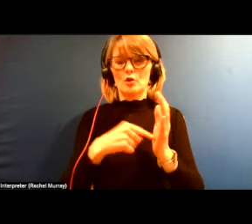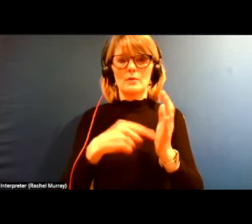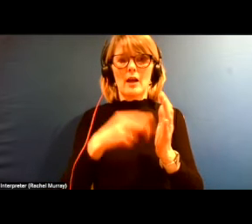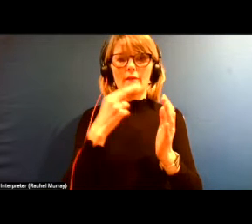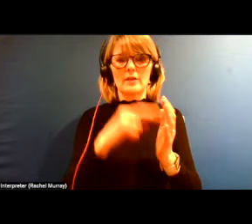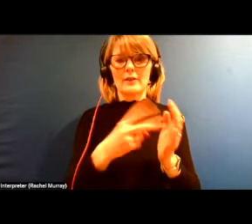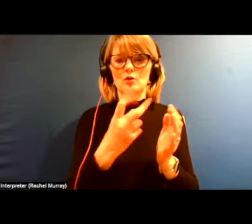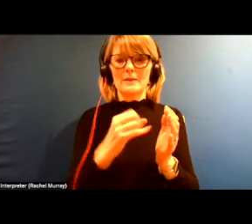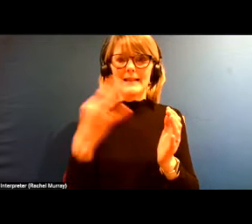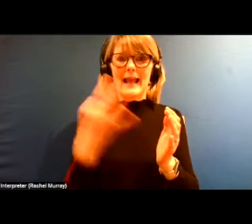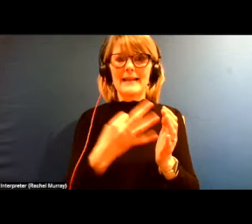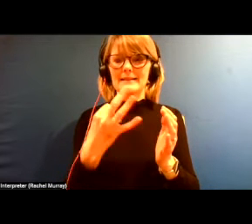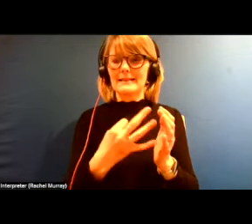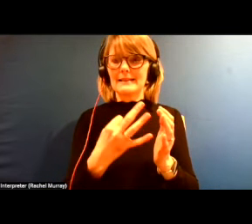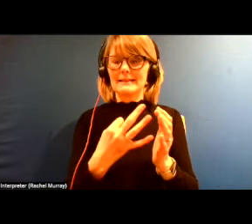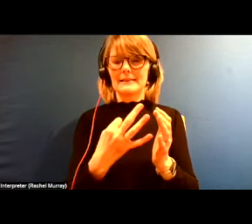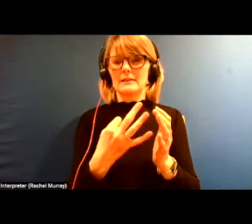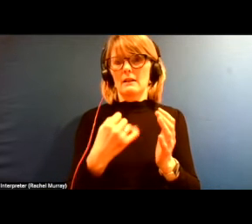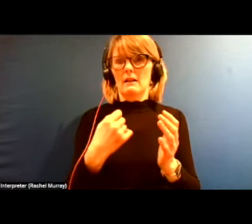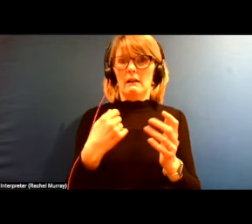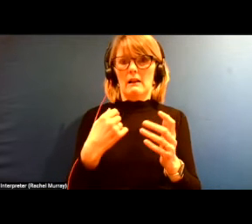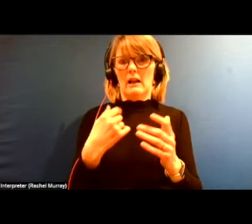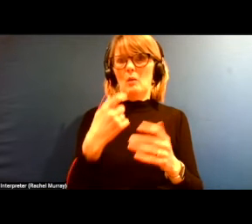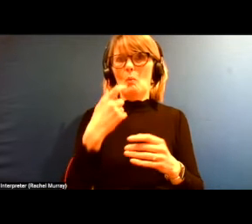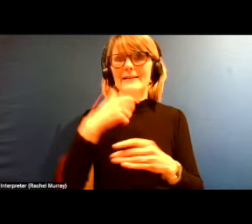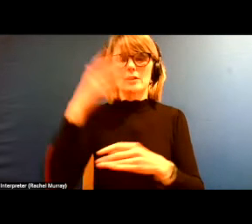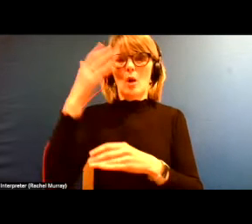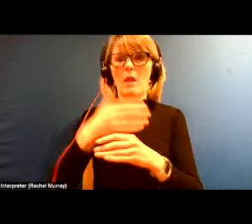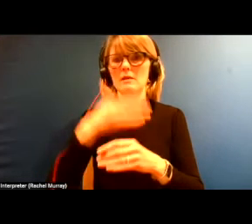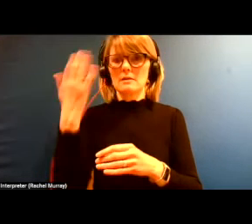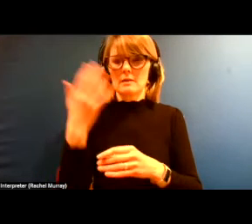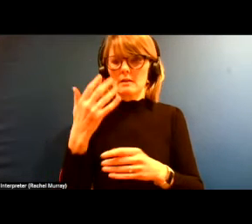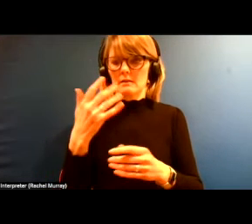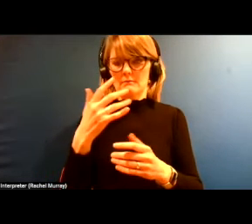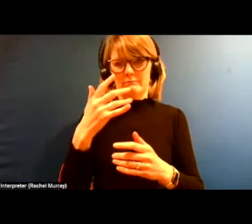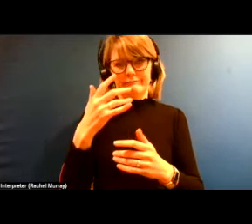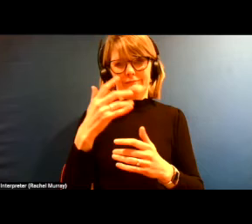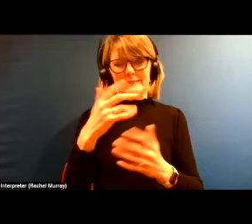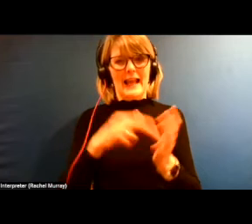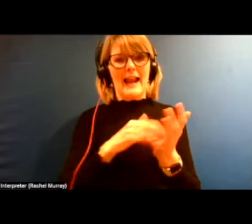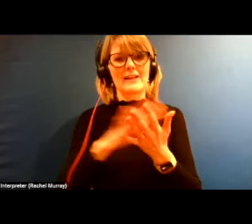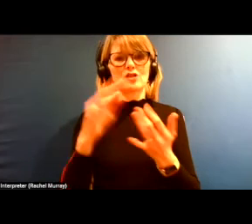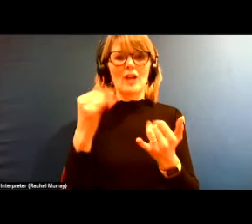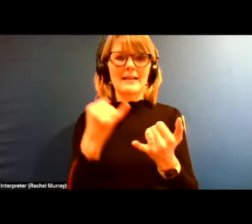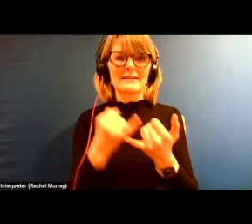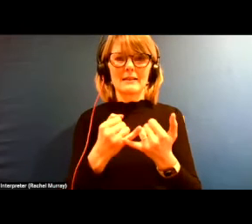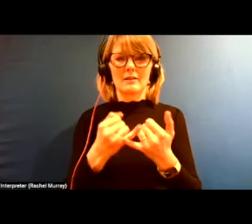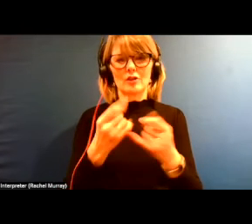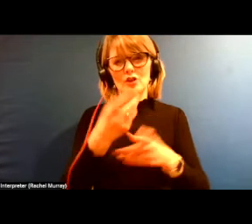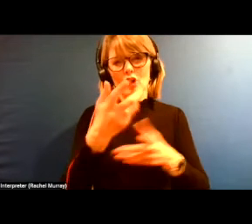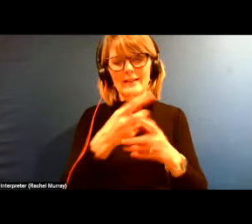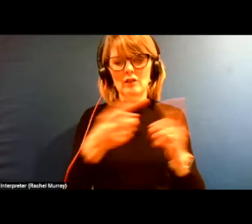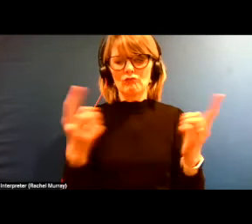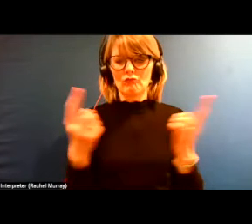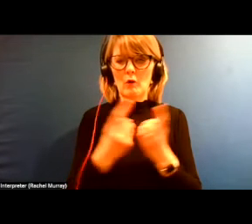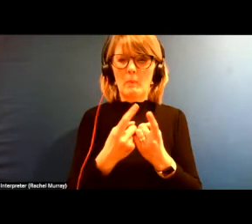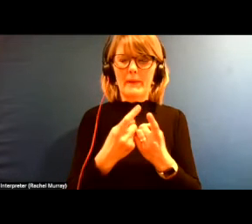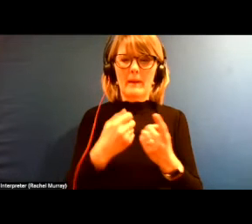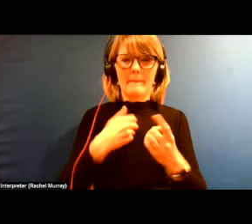a windowless NHS consulting room, I sat with my husband and a psychologist. I'd answered a lot